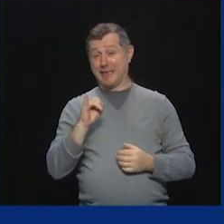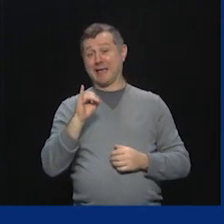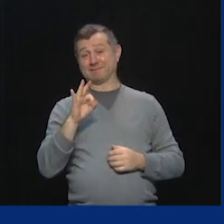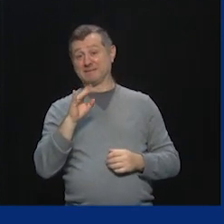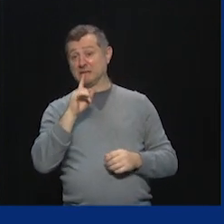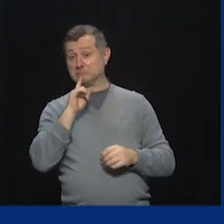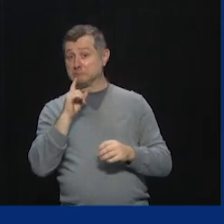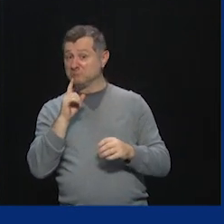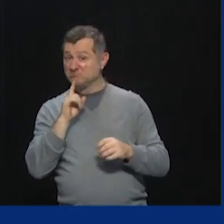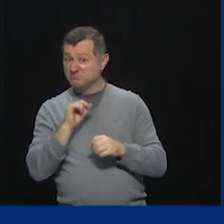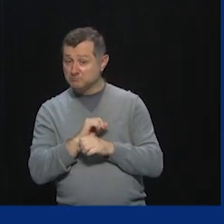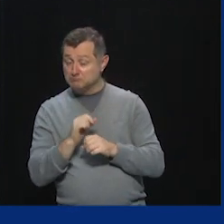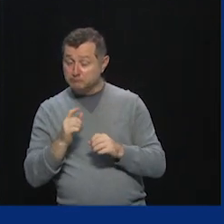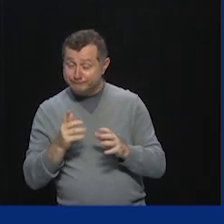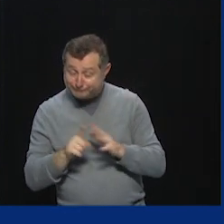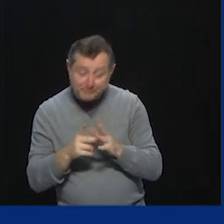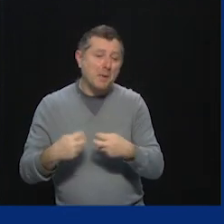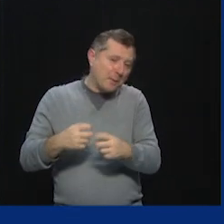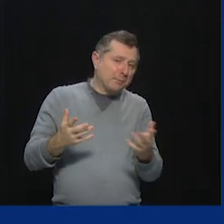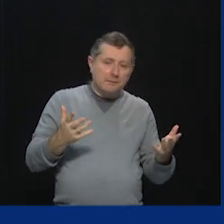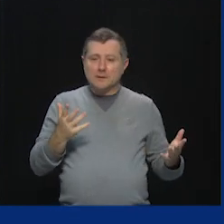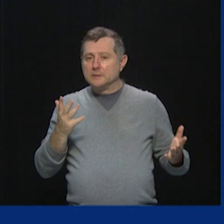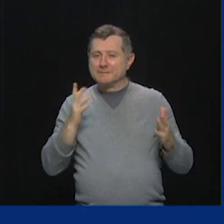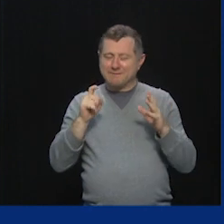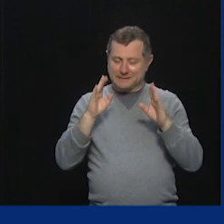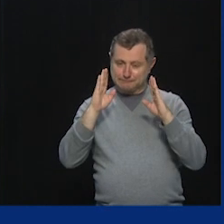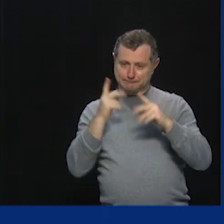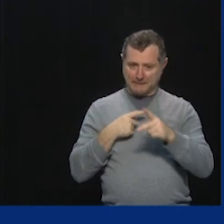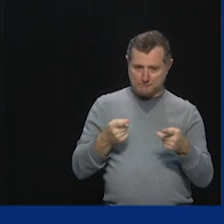as are, I'm sure, the pharmaceuticals preparing to deal with that.